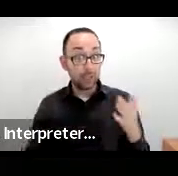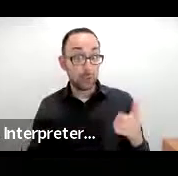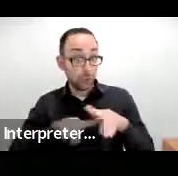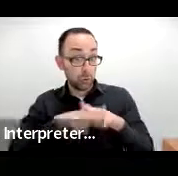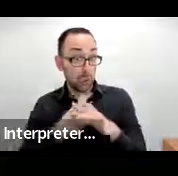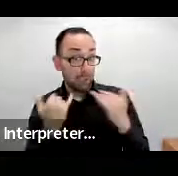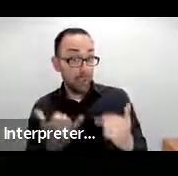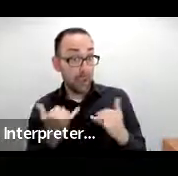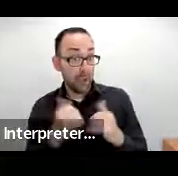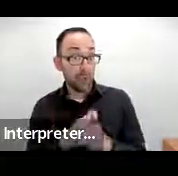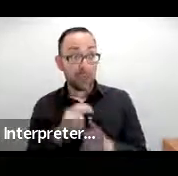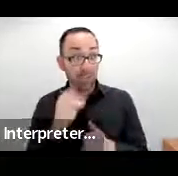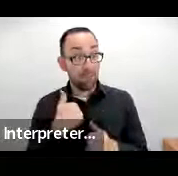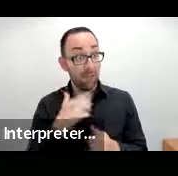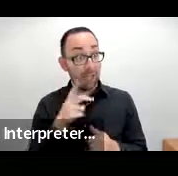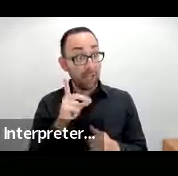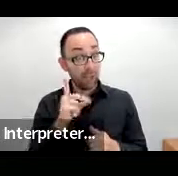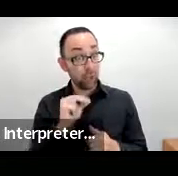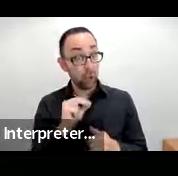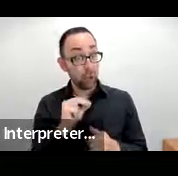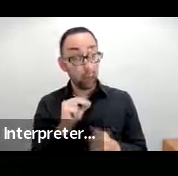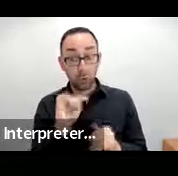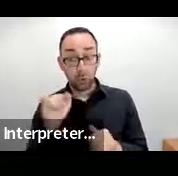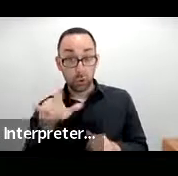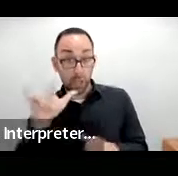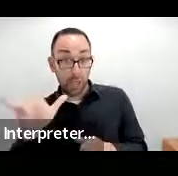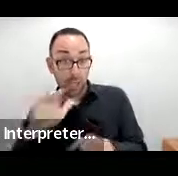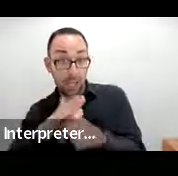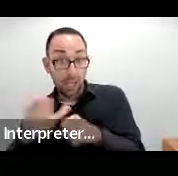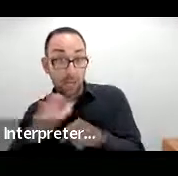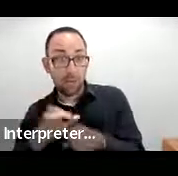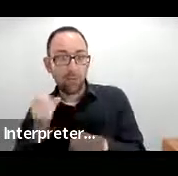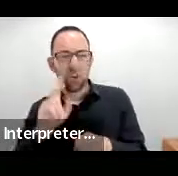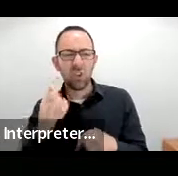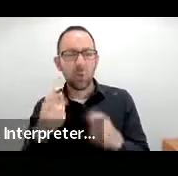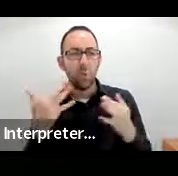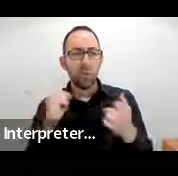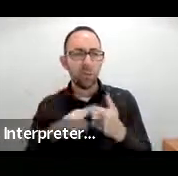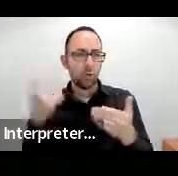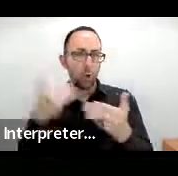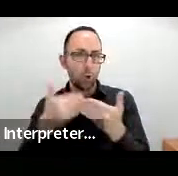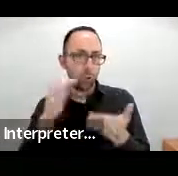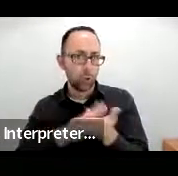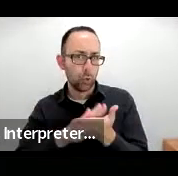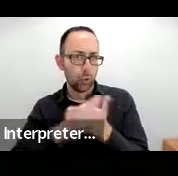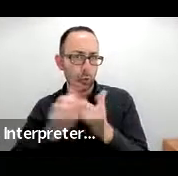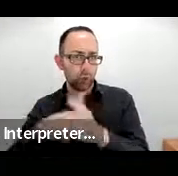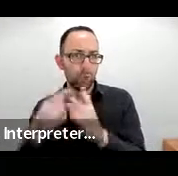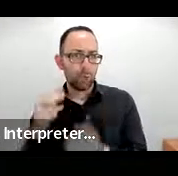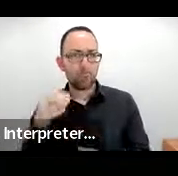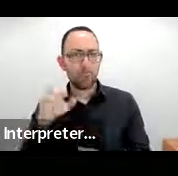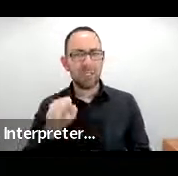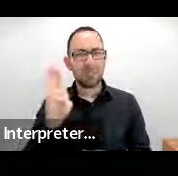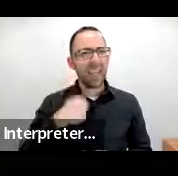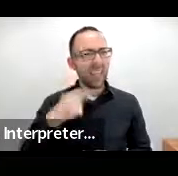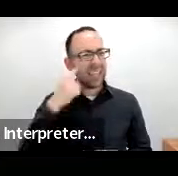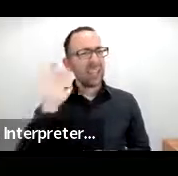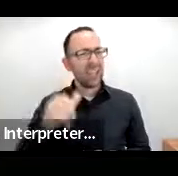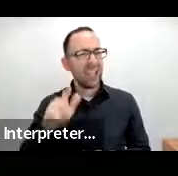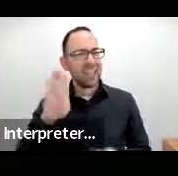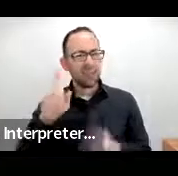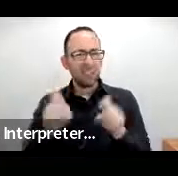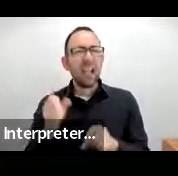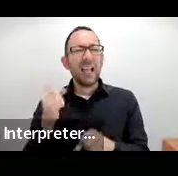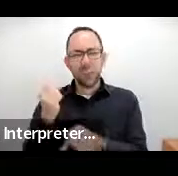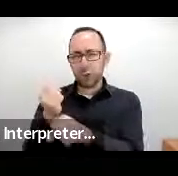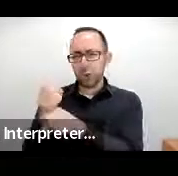did, would July be current enough for the fall, or should I wait closer to school starts? No, I think it has to be every 2 years. Oh, is your okay.